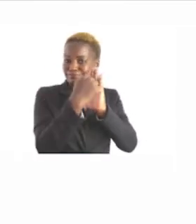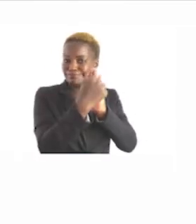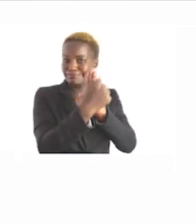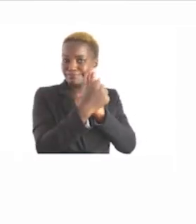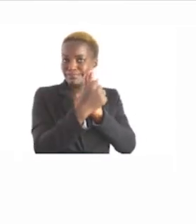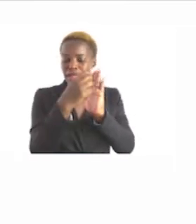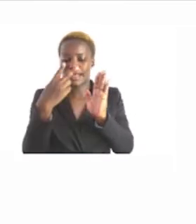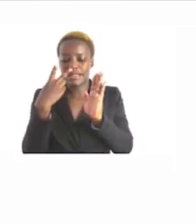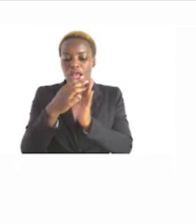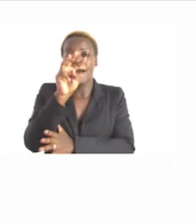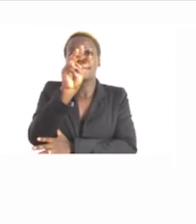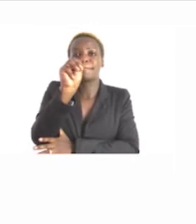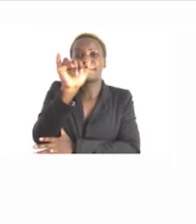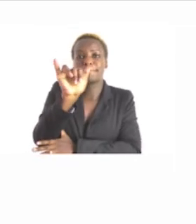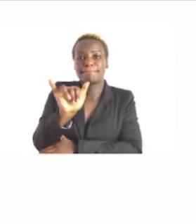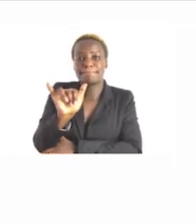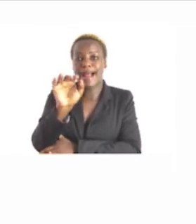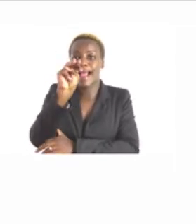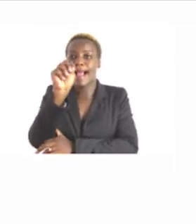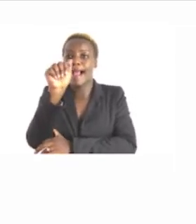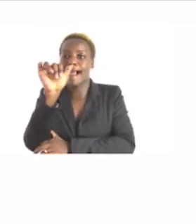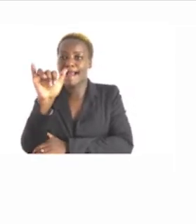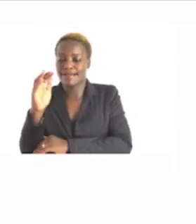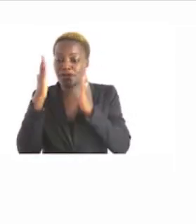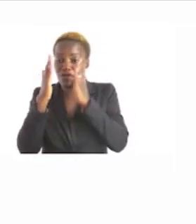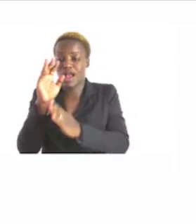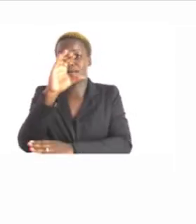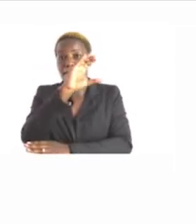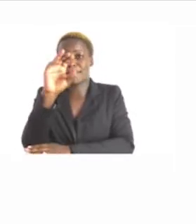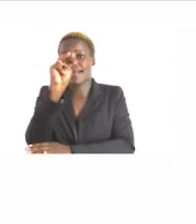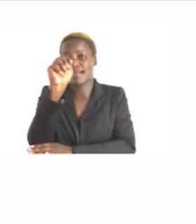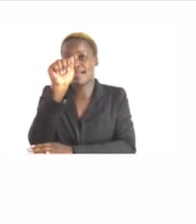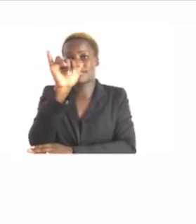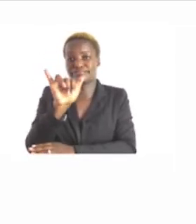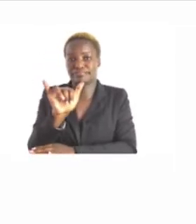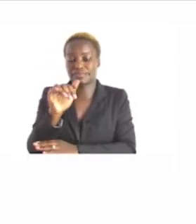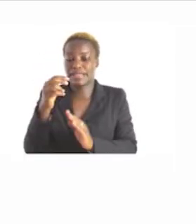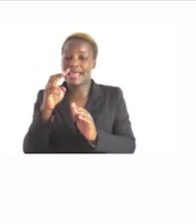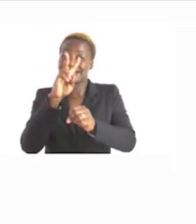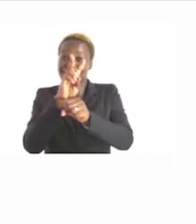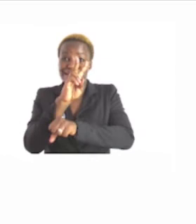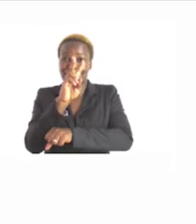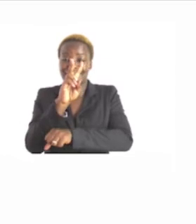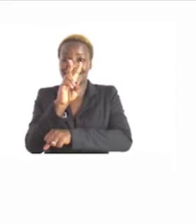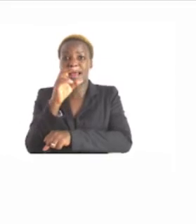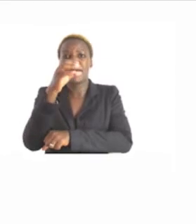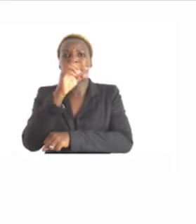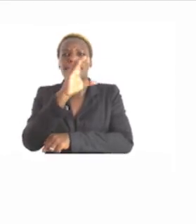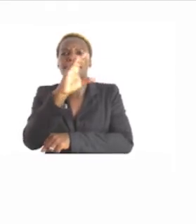in May because we are busy with May month. The second one will be the month